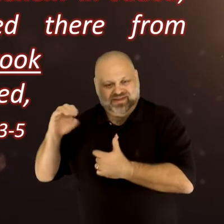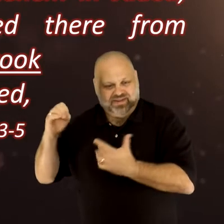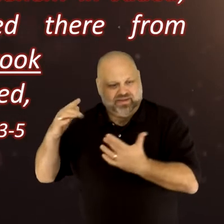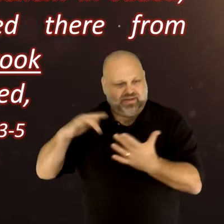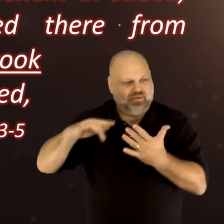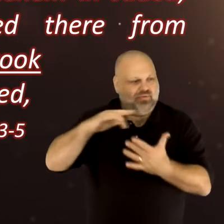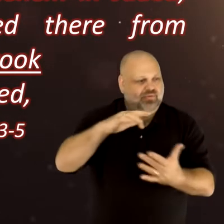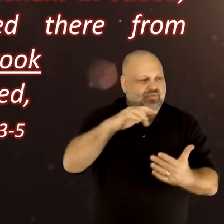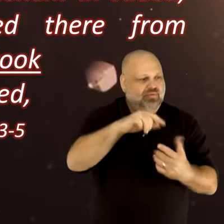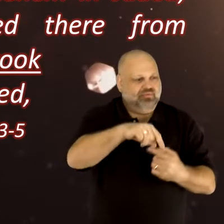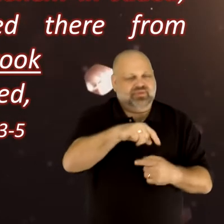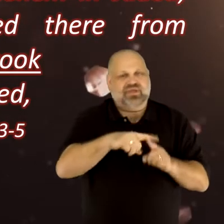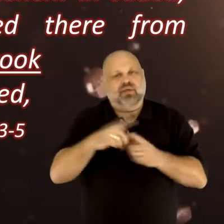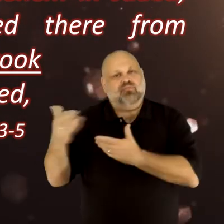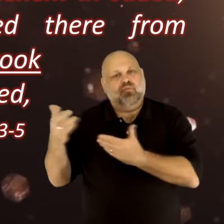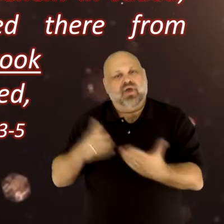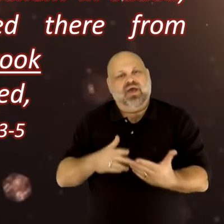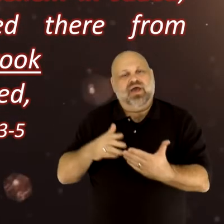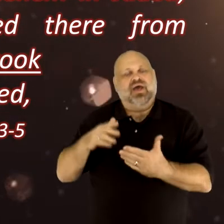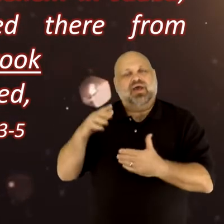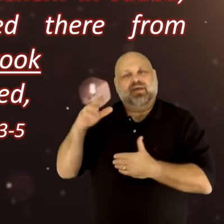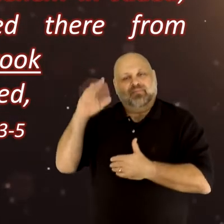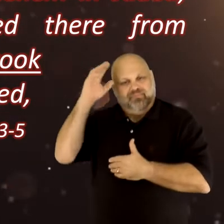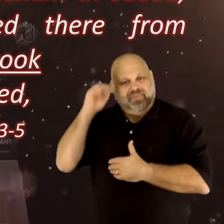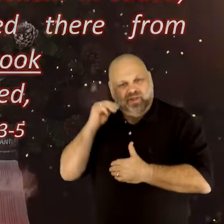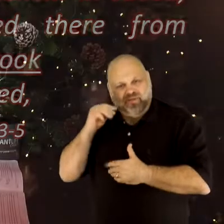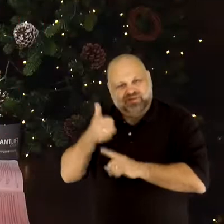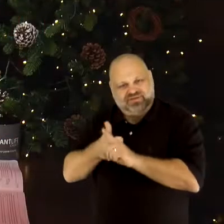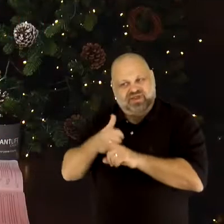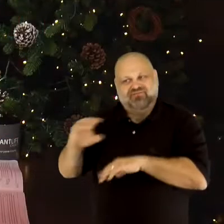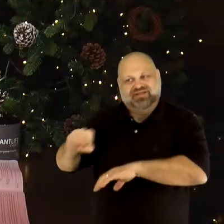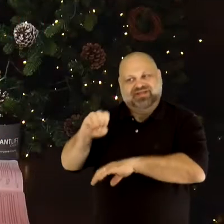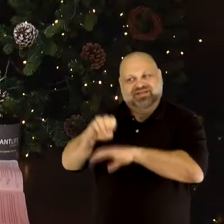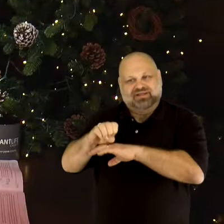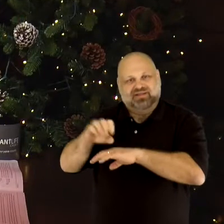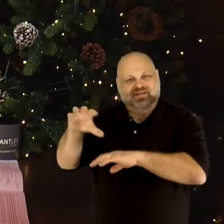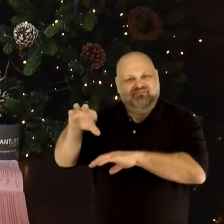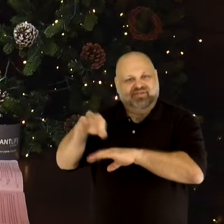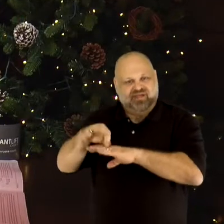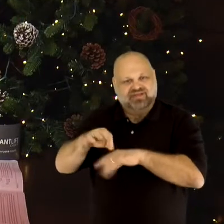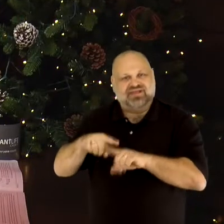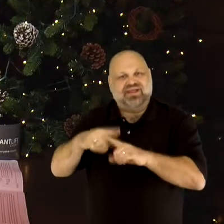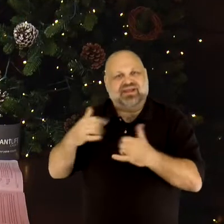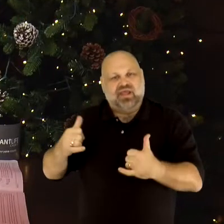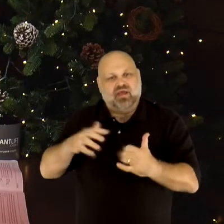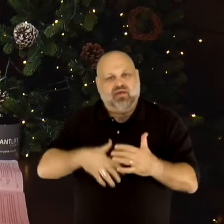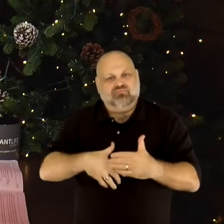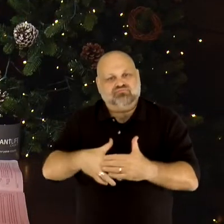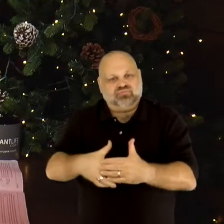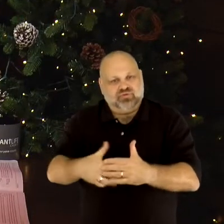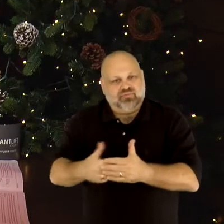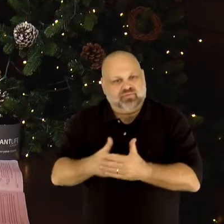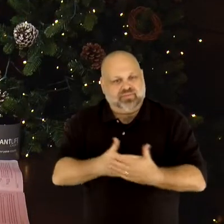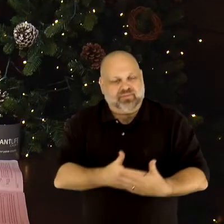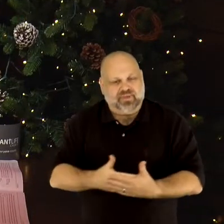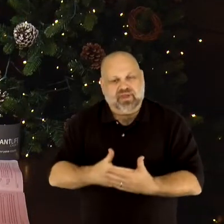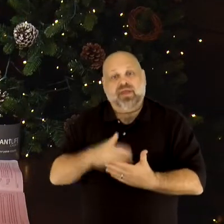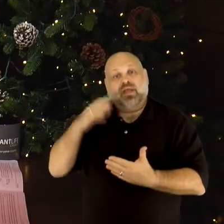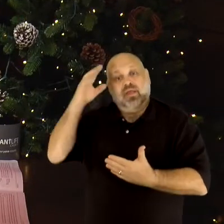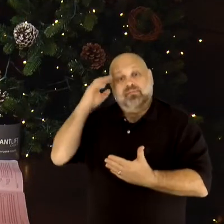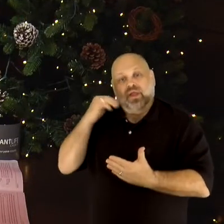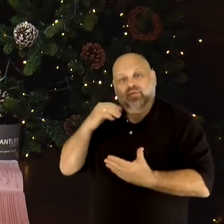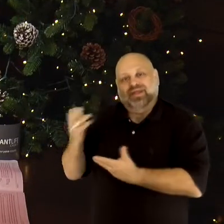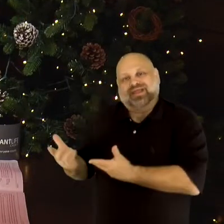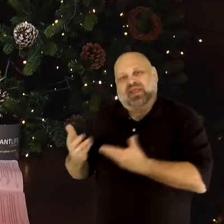was now expecting a child. Mary was carrying her miracle. God wants